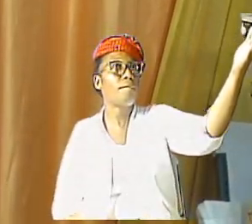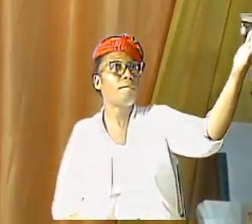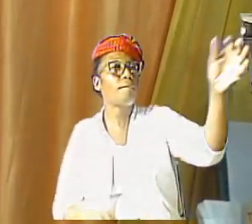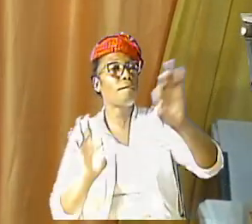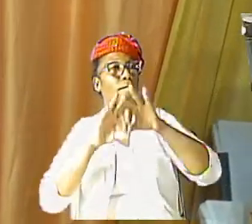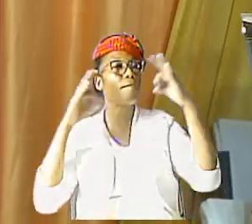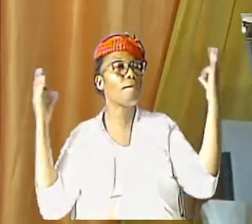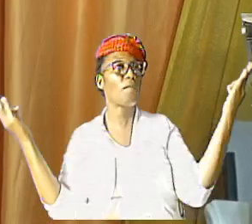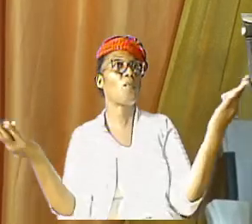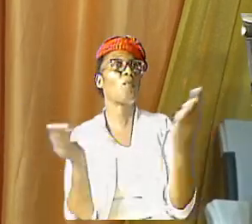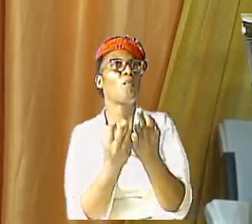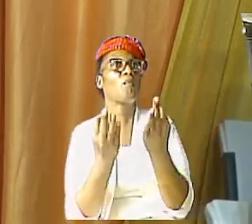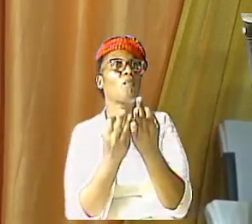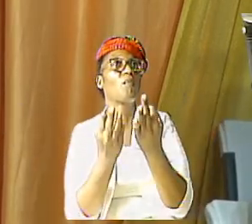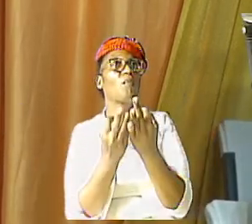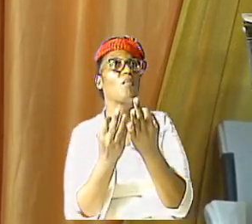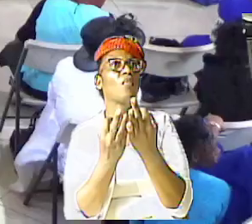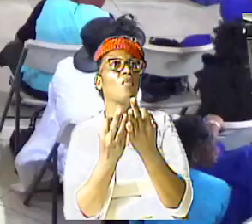family,